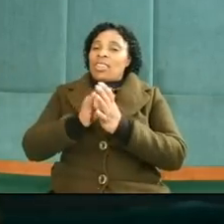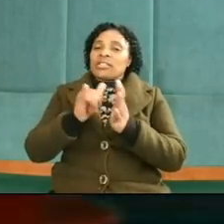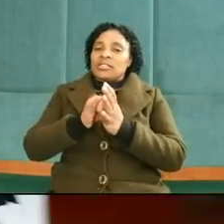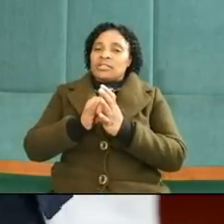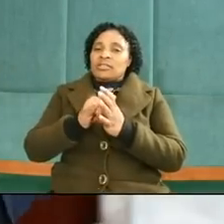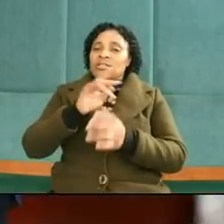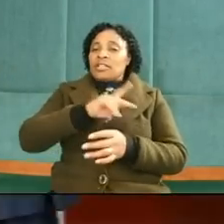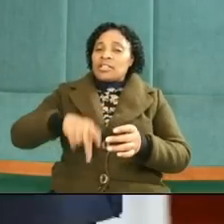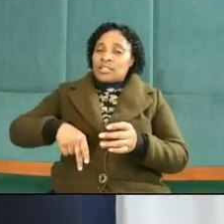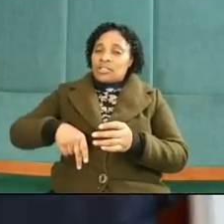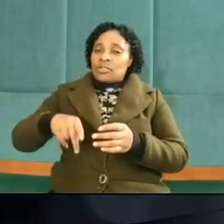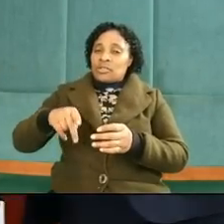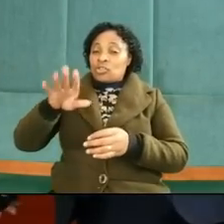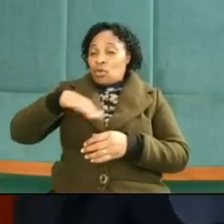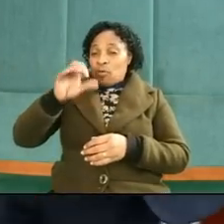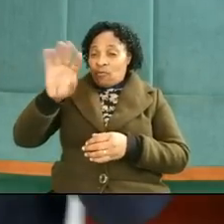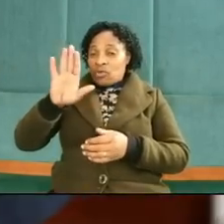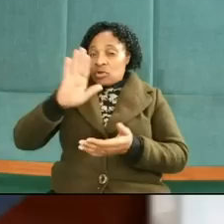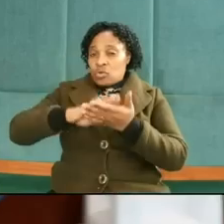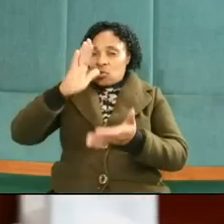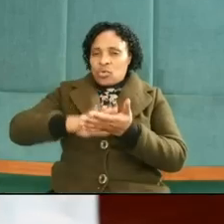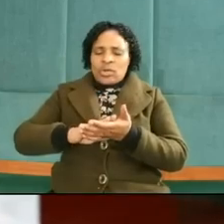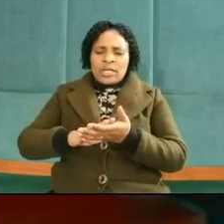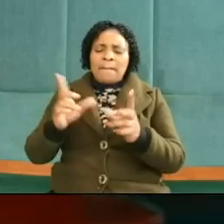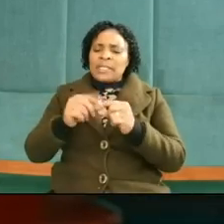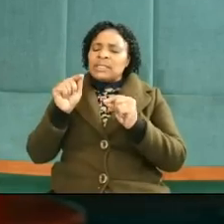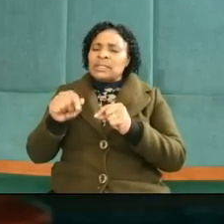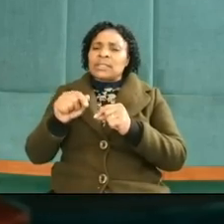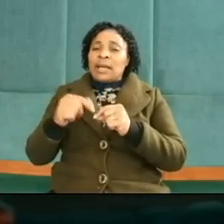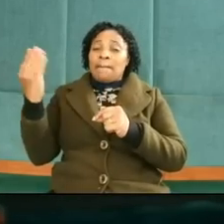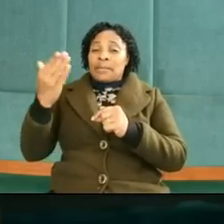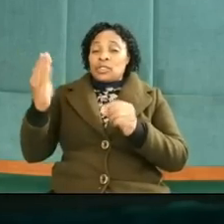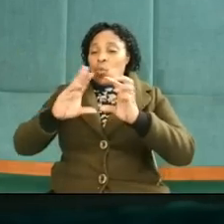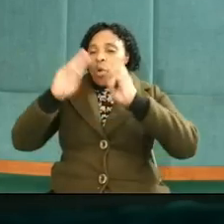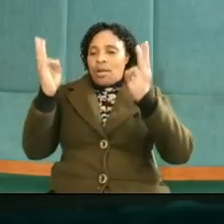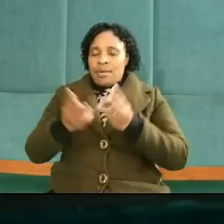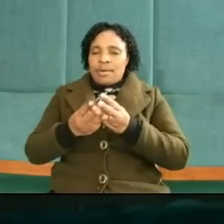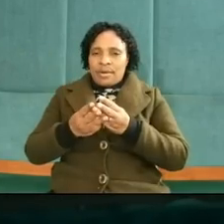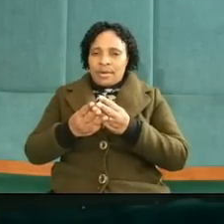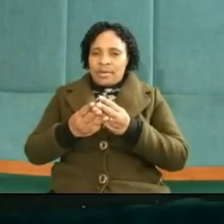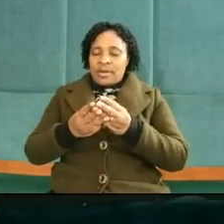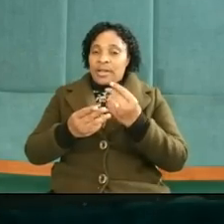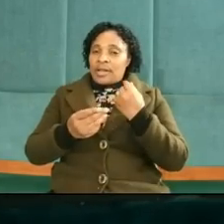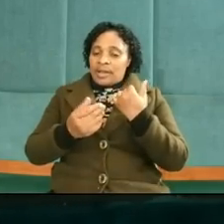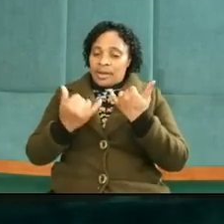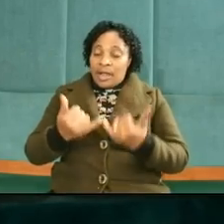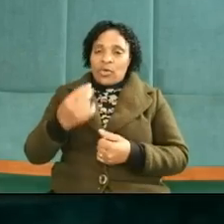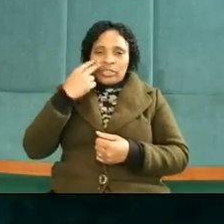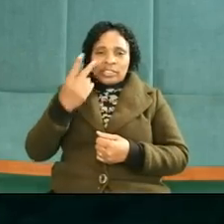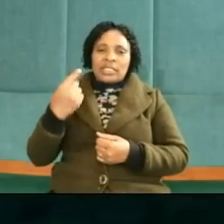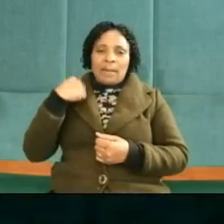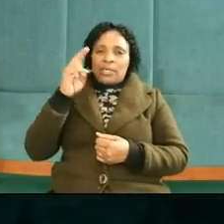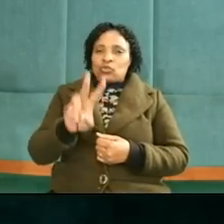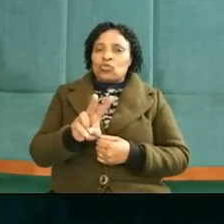of glory. That message must be preached around the world. So here's it. Number